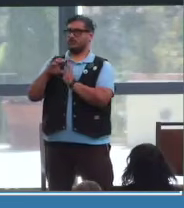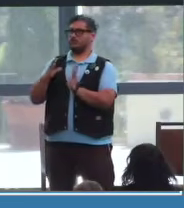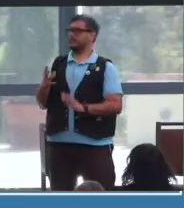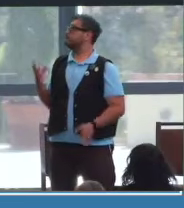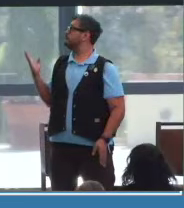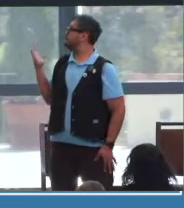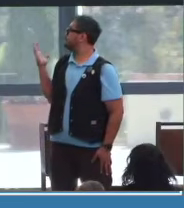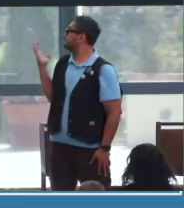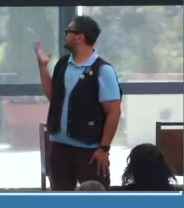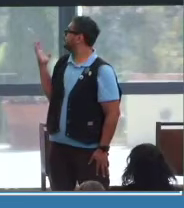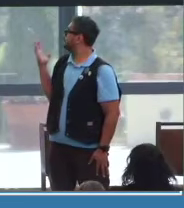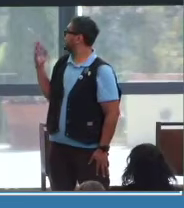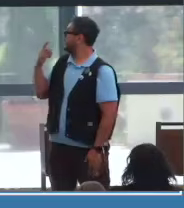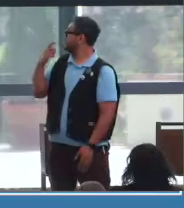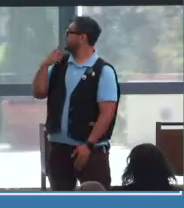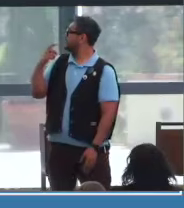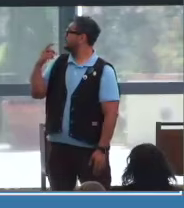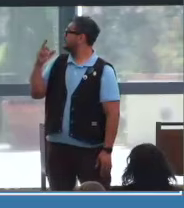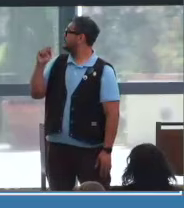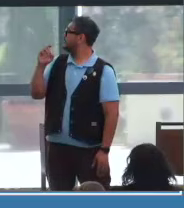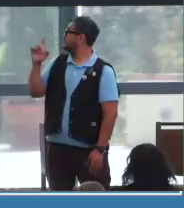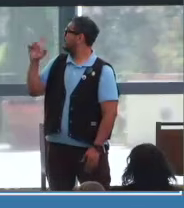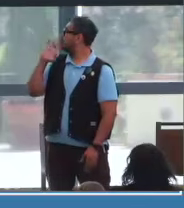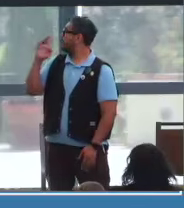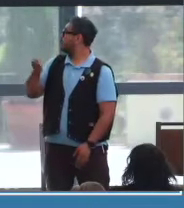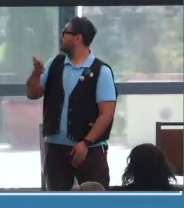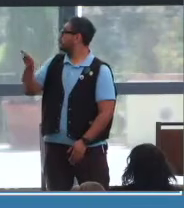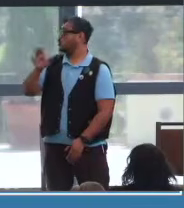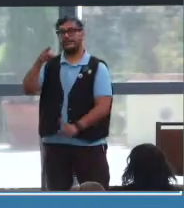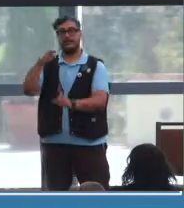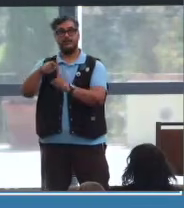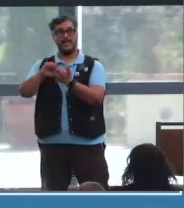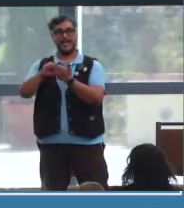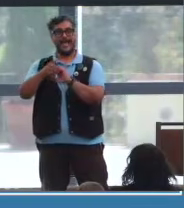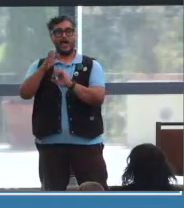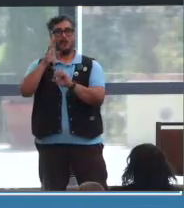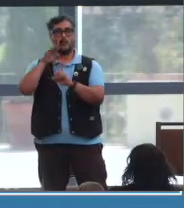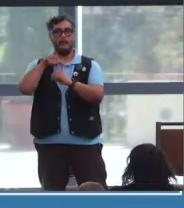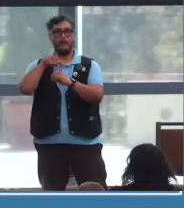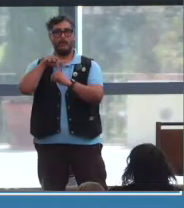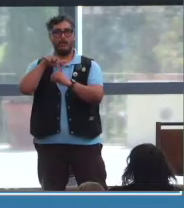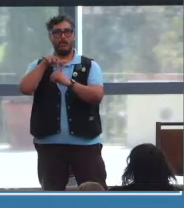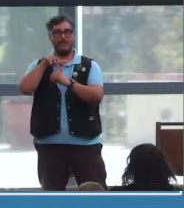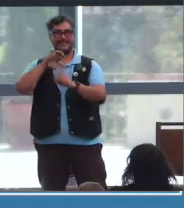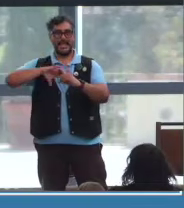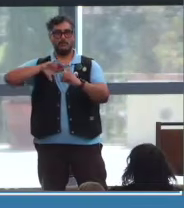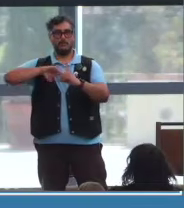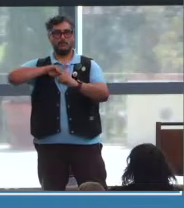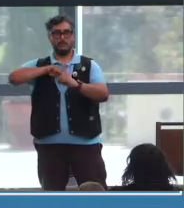T cells eliminate their target cells by secreting lethal chemicals. So the T